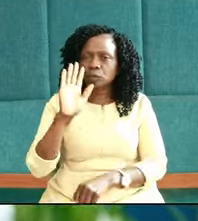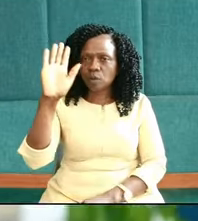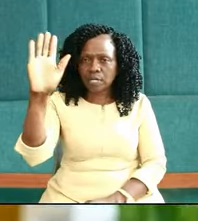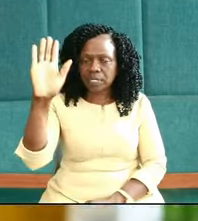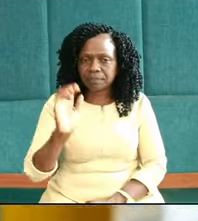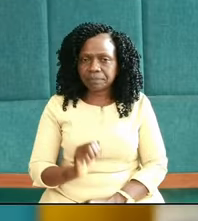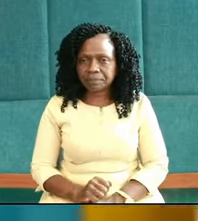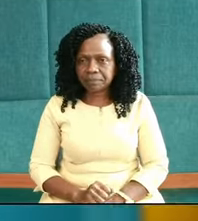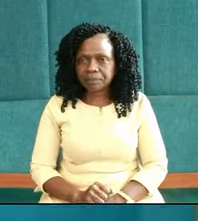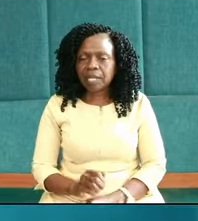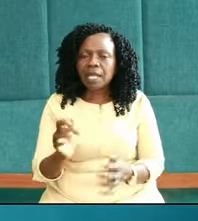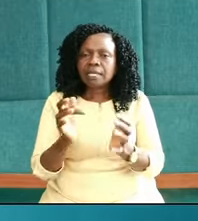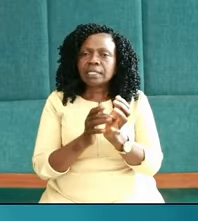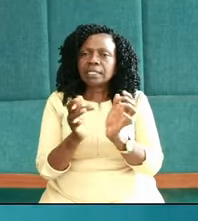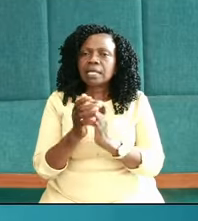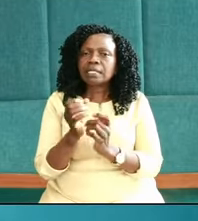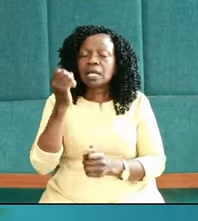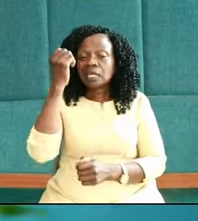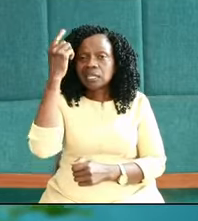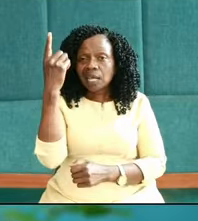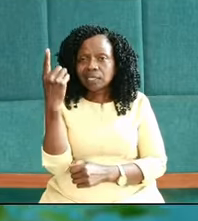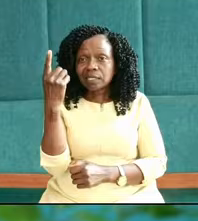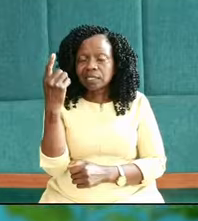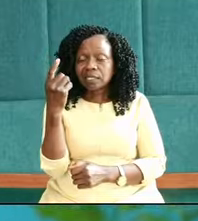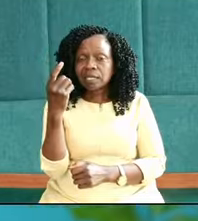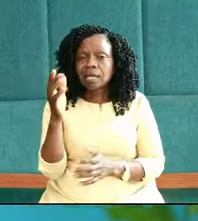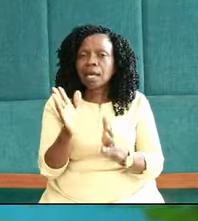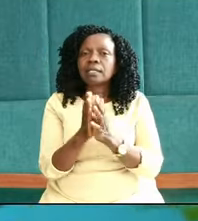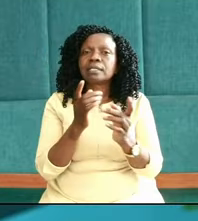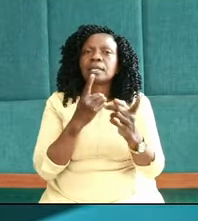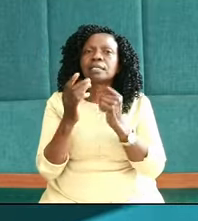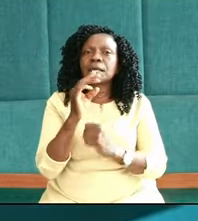Jesus understands their heart and tells them,